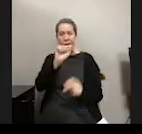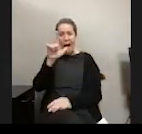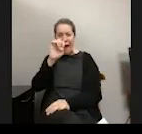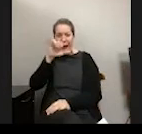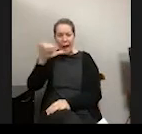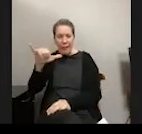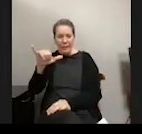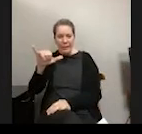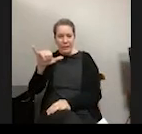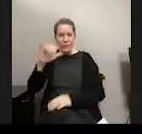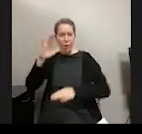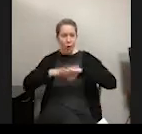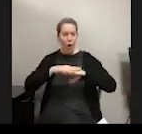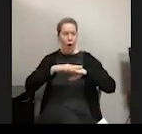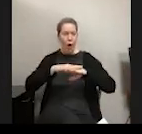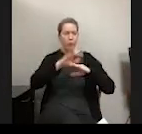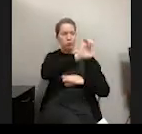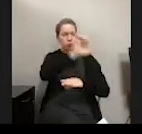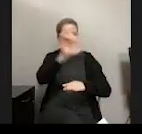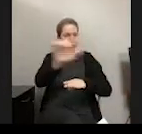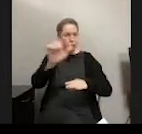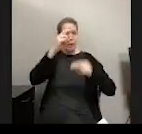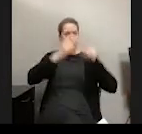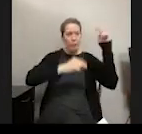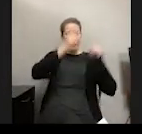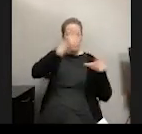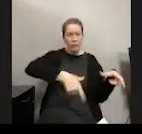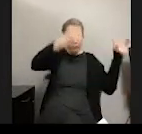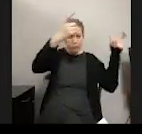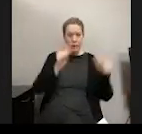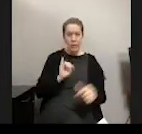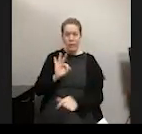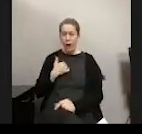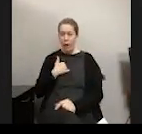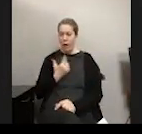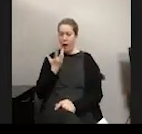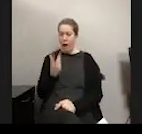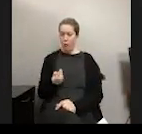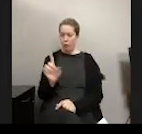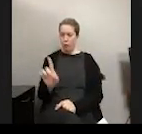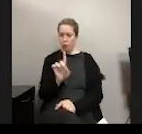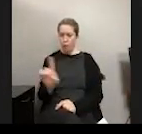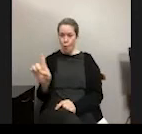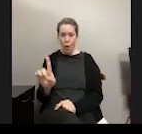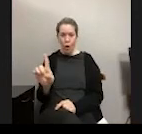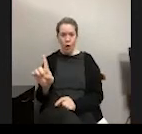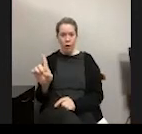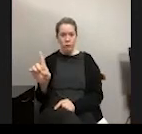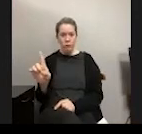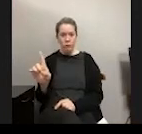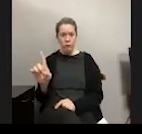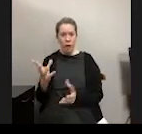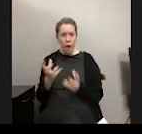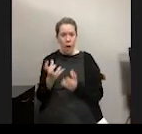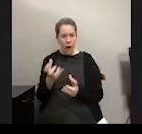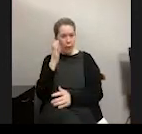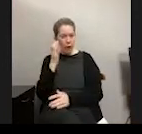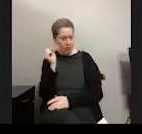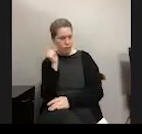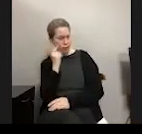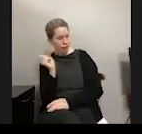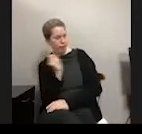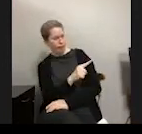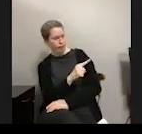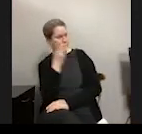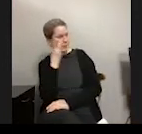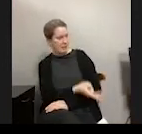you're a tourist or a Torontonian for that matter, if I'm going for a walk, I want to know what that piece of art is. It doesn't necessarily need to be city produced or whatever. It